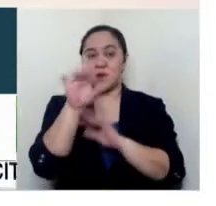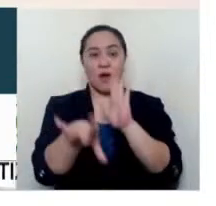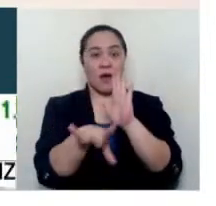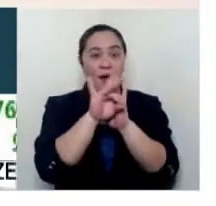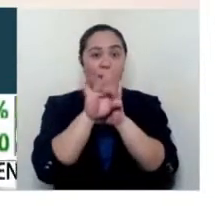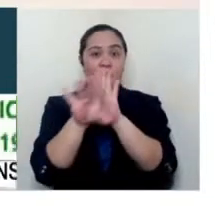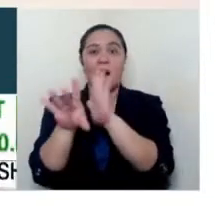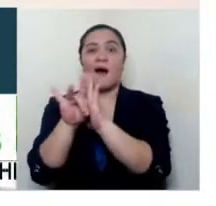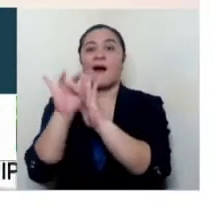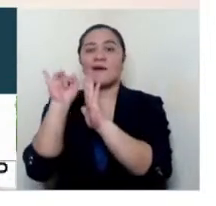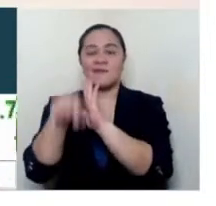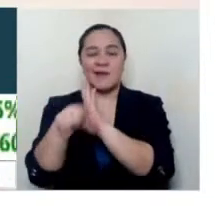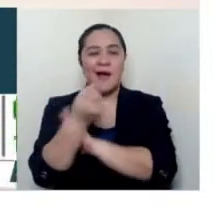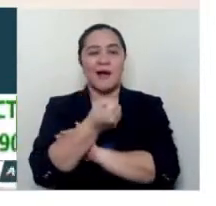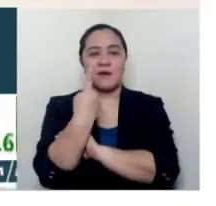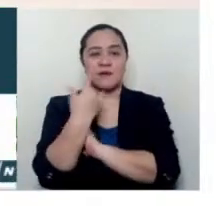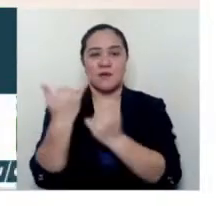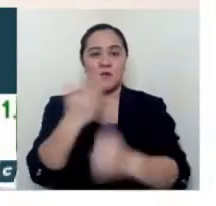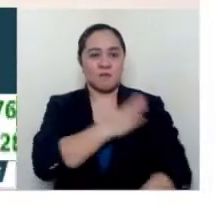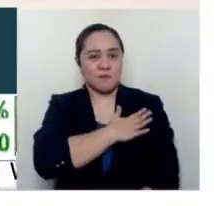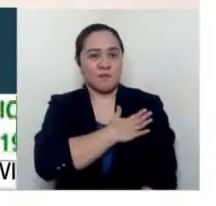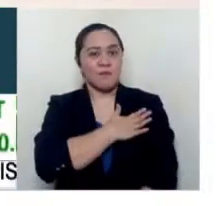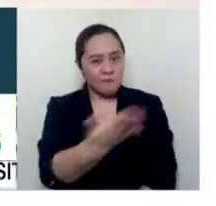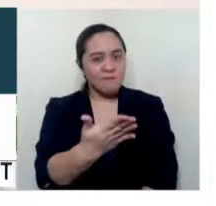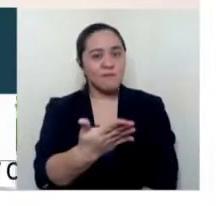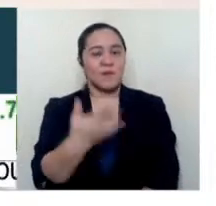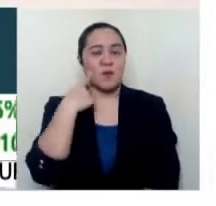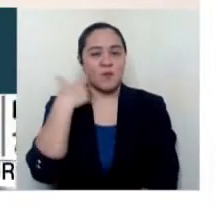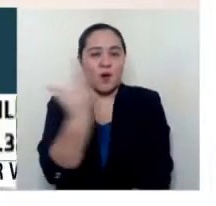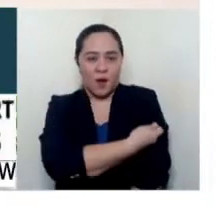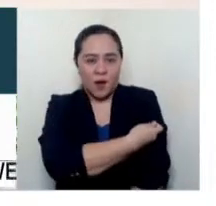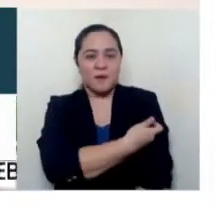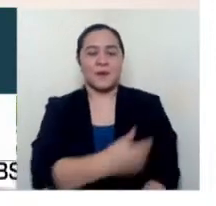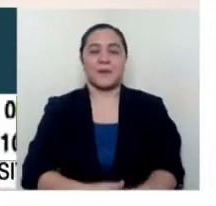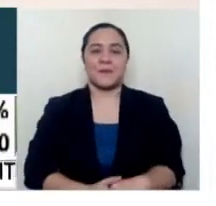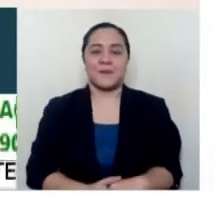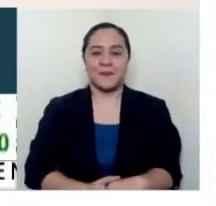So now they are very much willing to have themselves vaccinated. I think